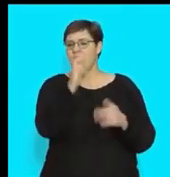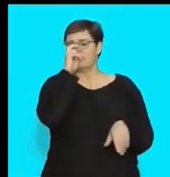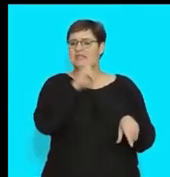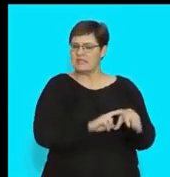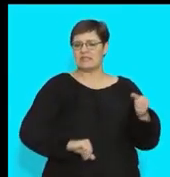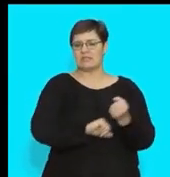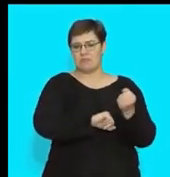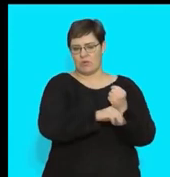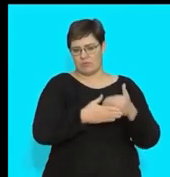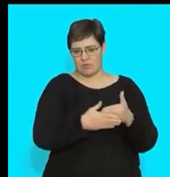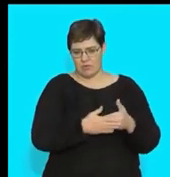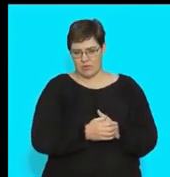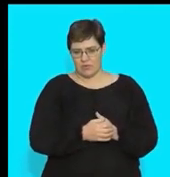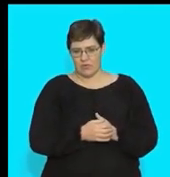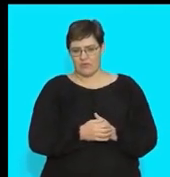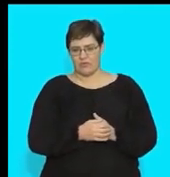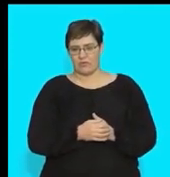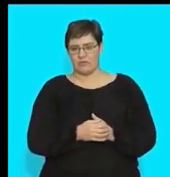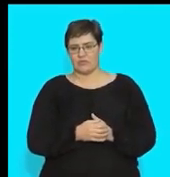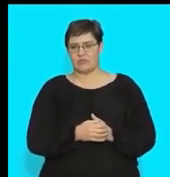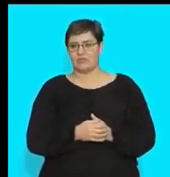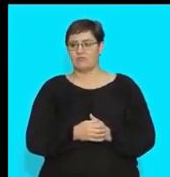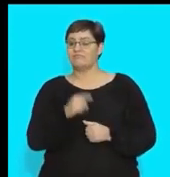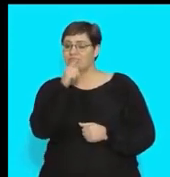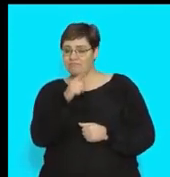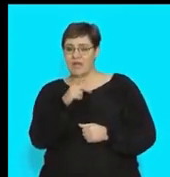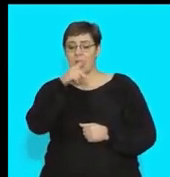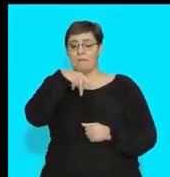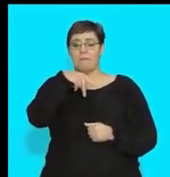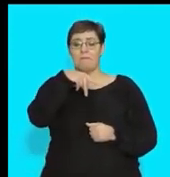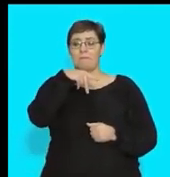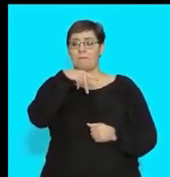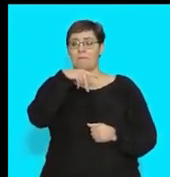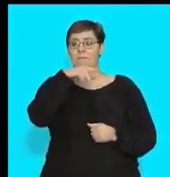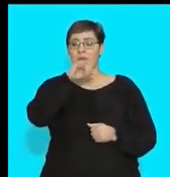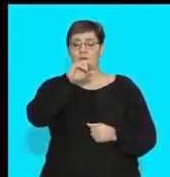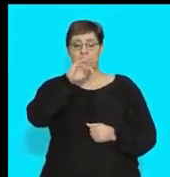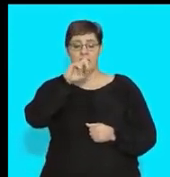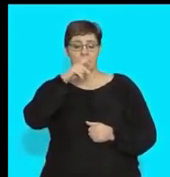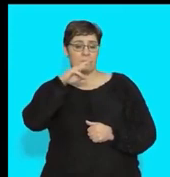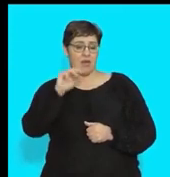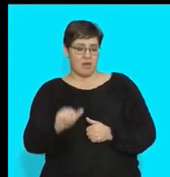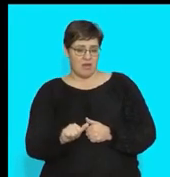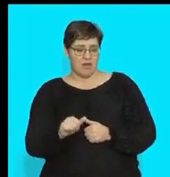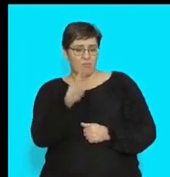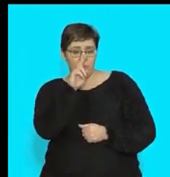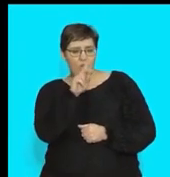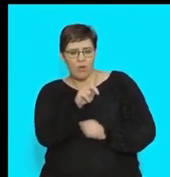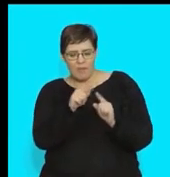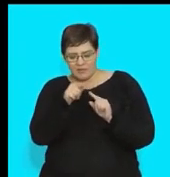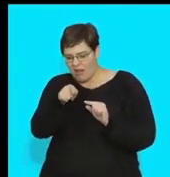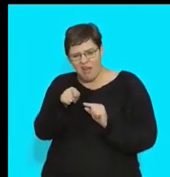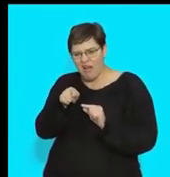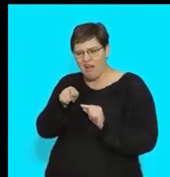bit of support. Now look at these tissues. These are parenchyma that I've just looked at. But look